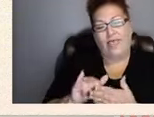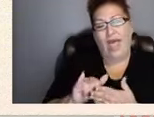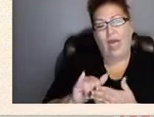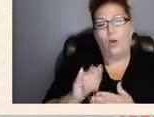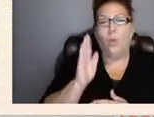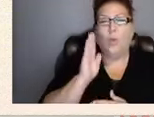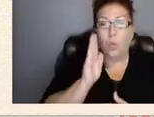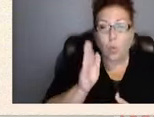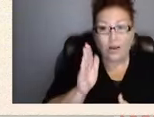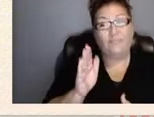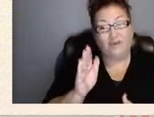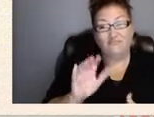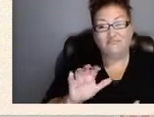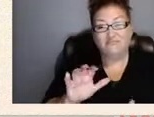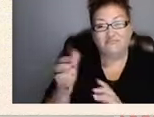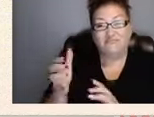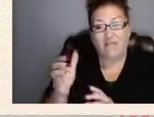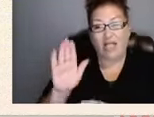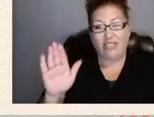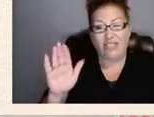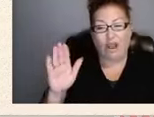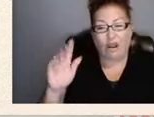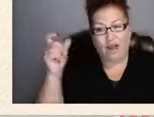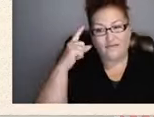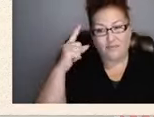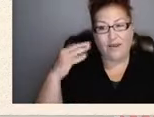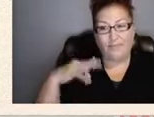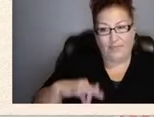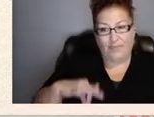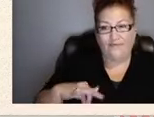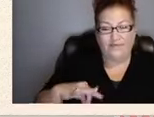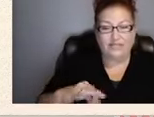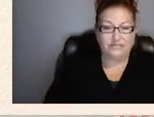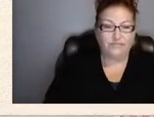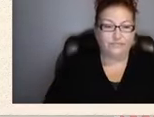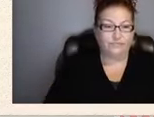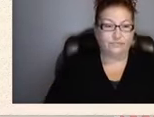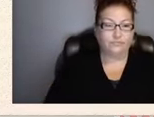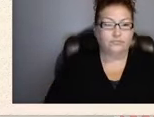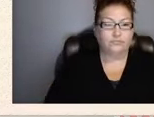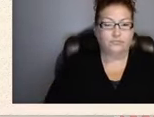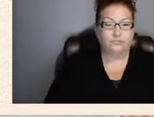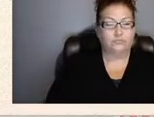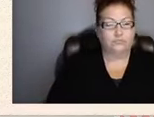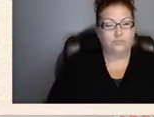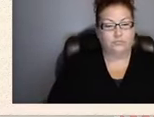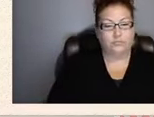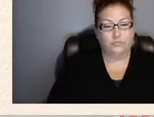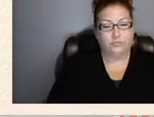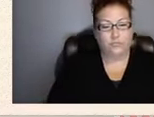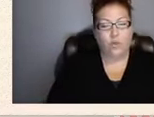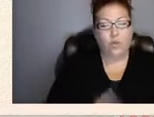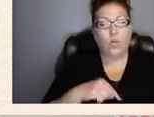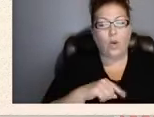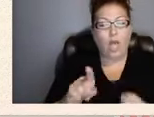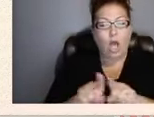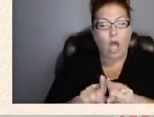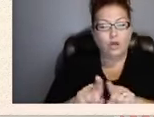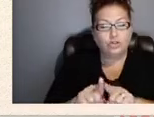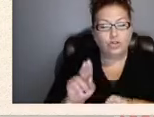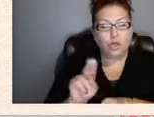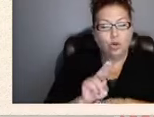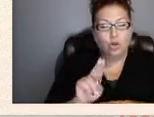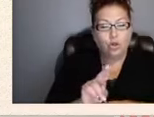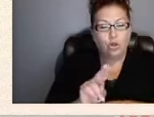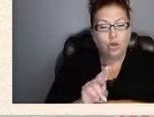to any government benefits that the beneficiary might be receiving. We also use guardianship as